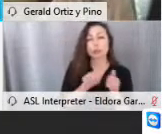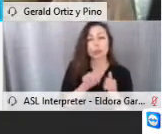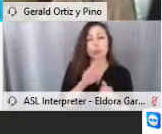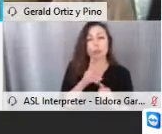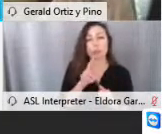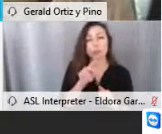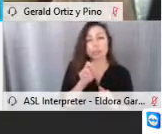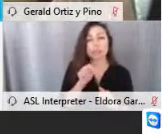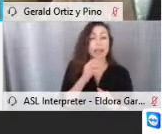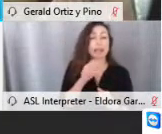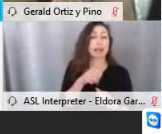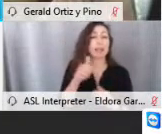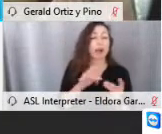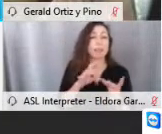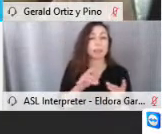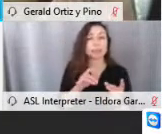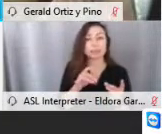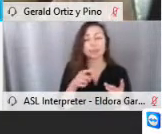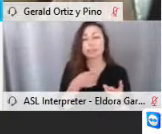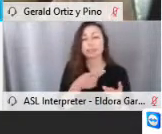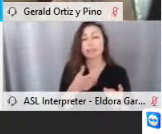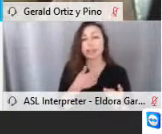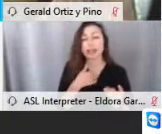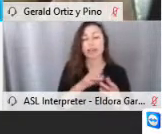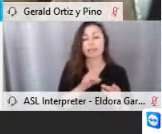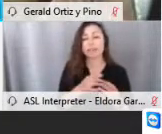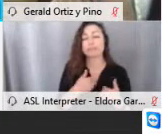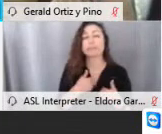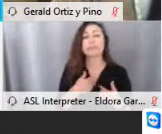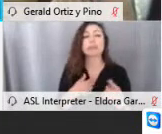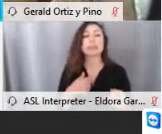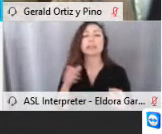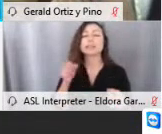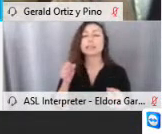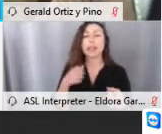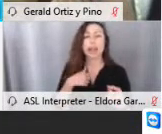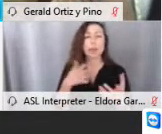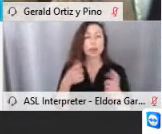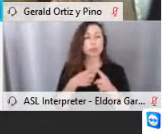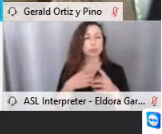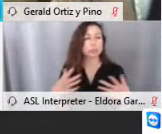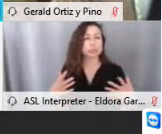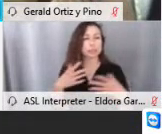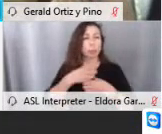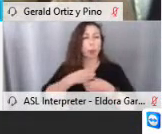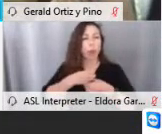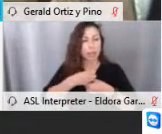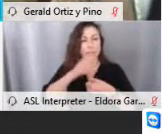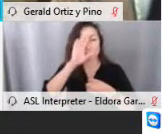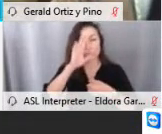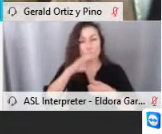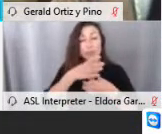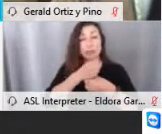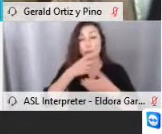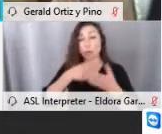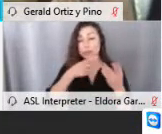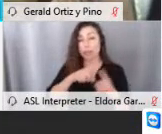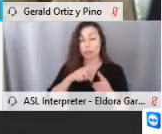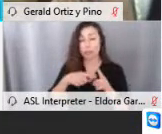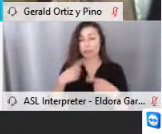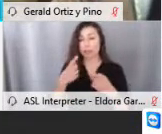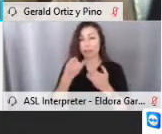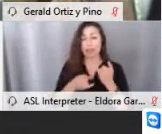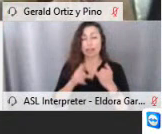any other comments he may have. Yeah, I just want to summarize that, I think the summary of what's happened in the